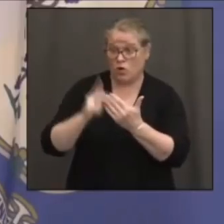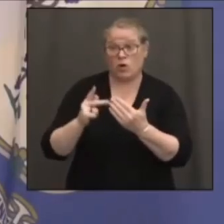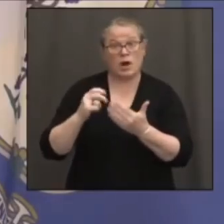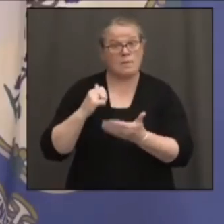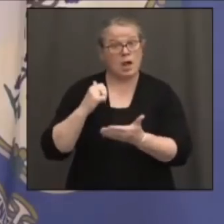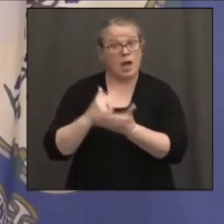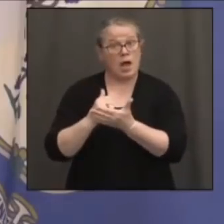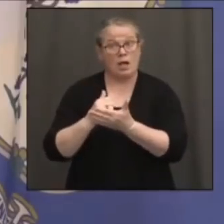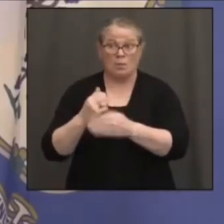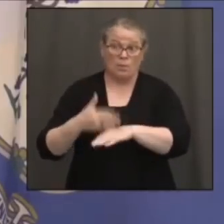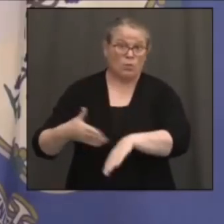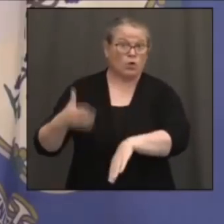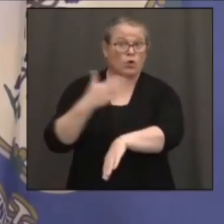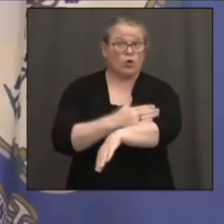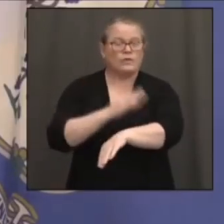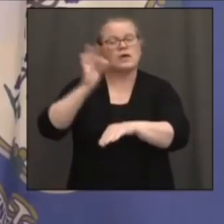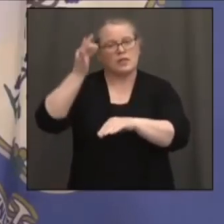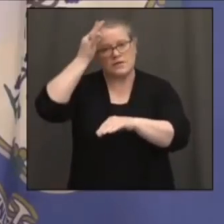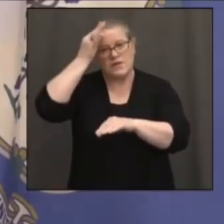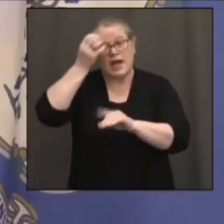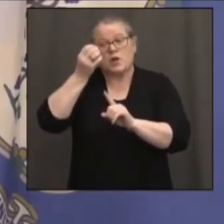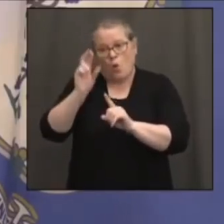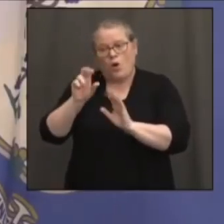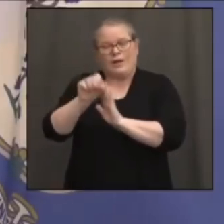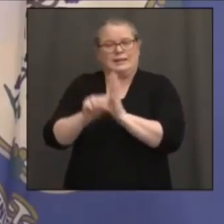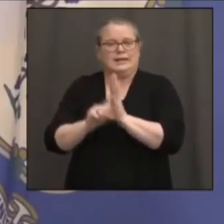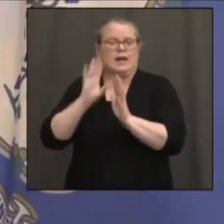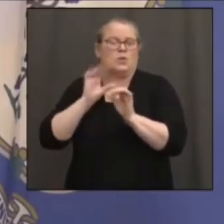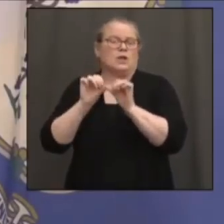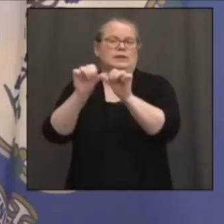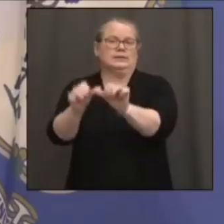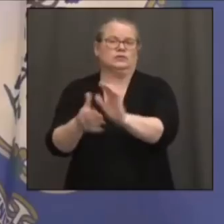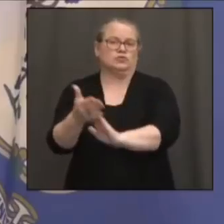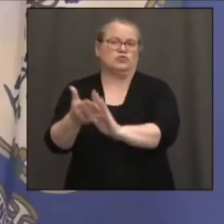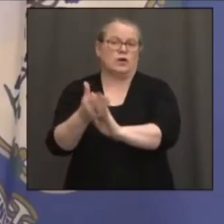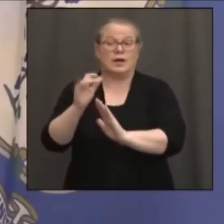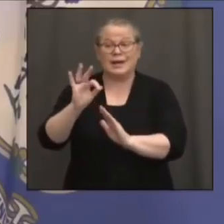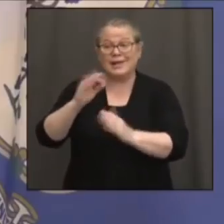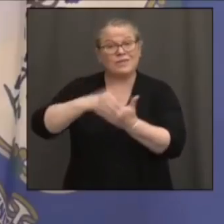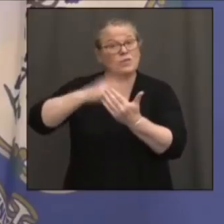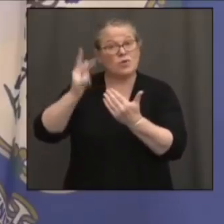feds or the state are going to keep them going. If they don't make a difference, they won't.